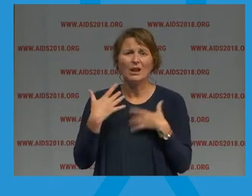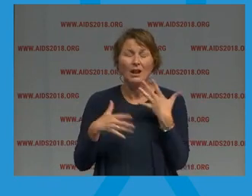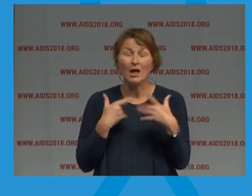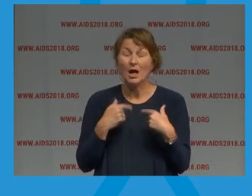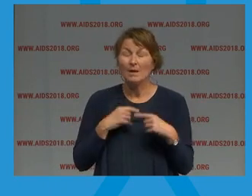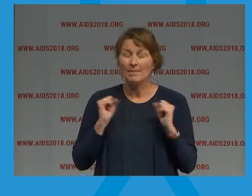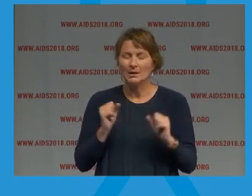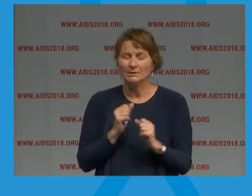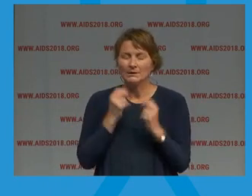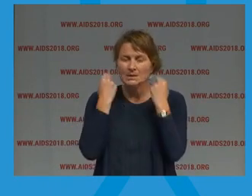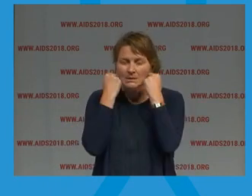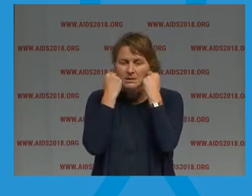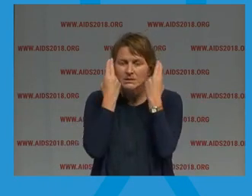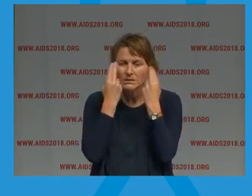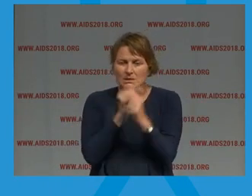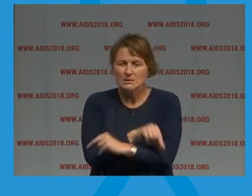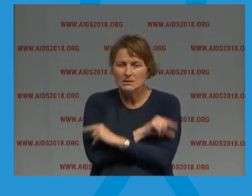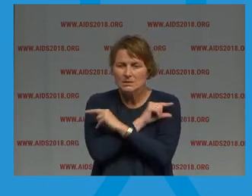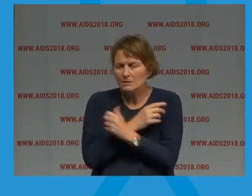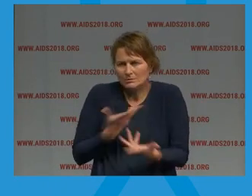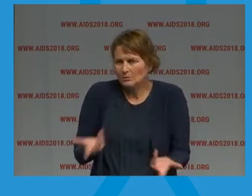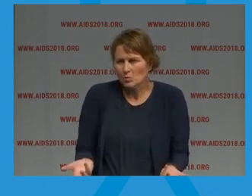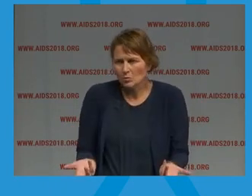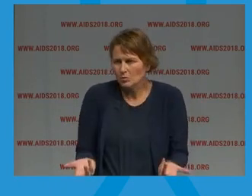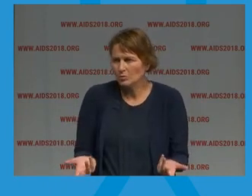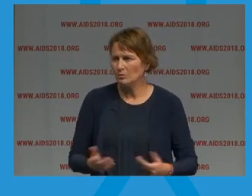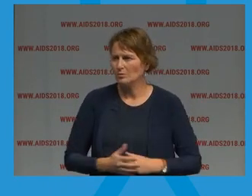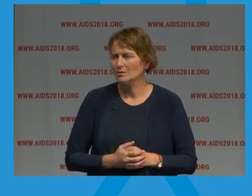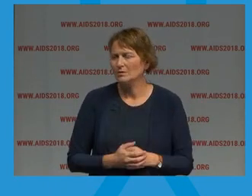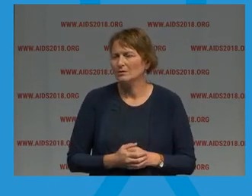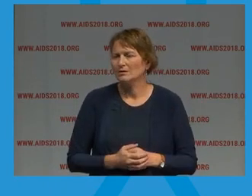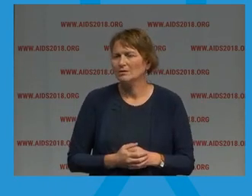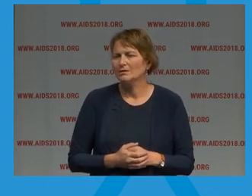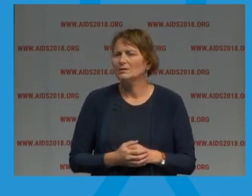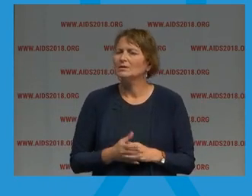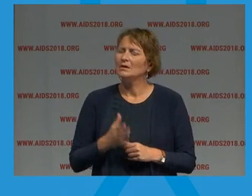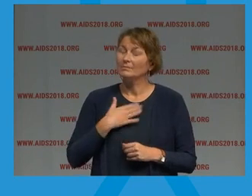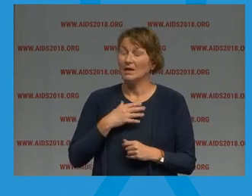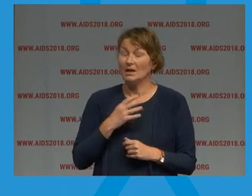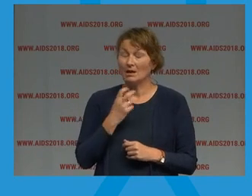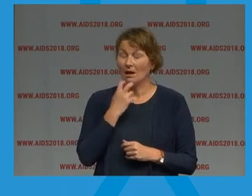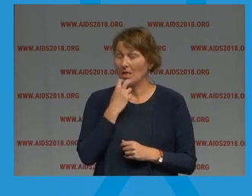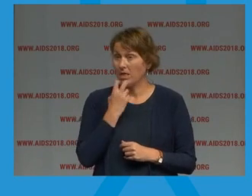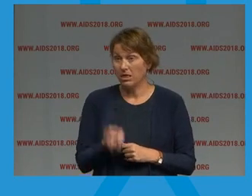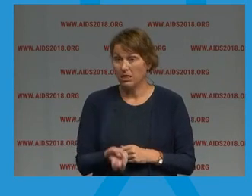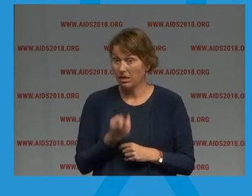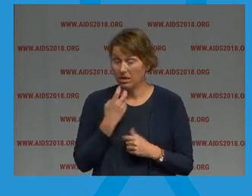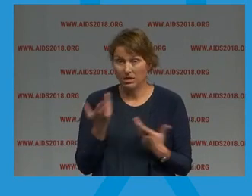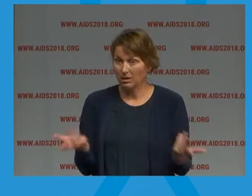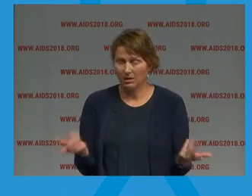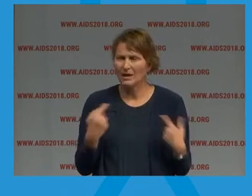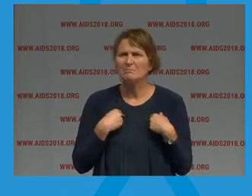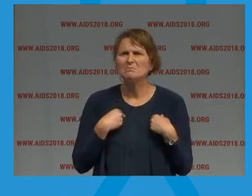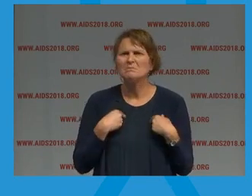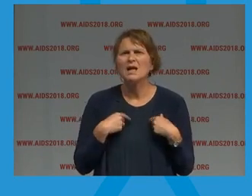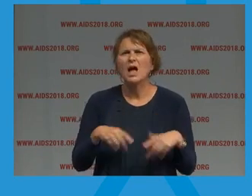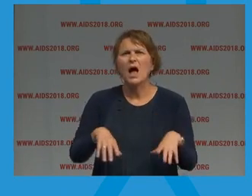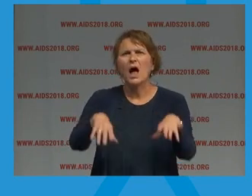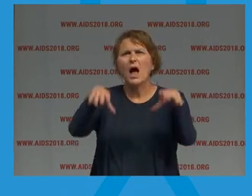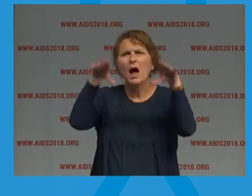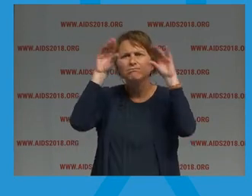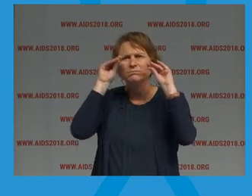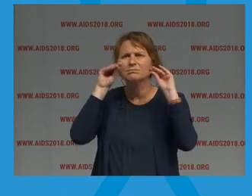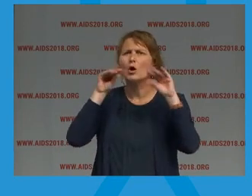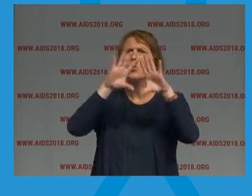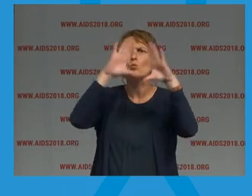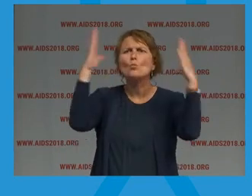be like that? So my sense is, I really, it baffles me. I try to understand the world of animals, and